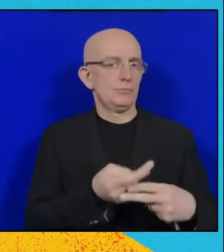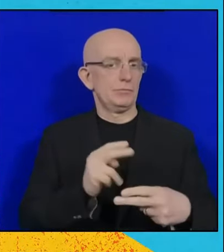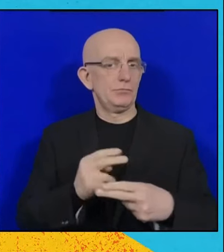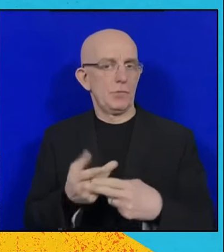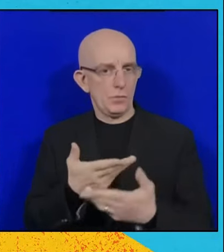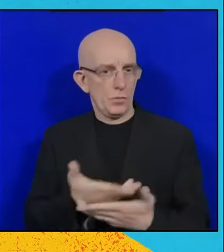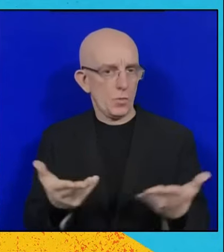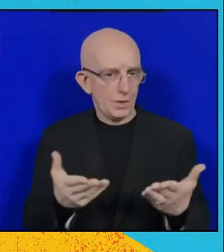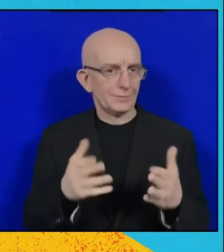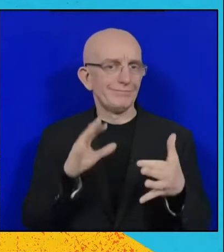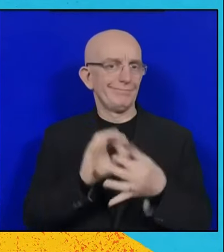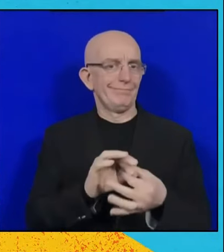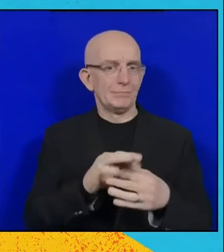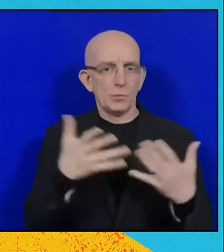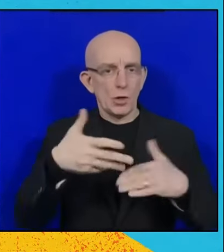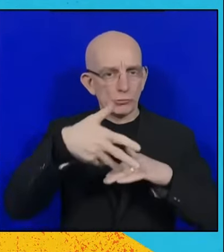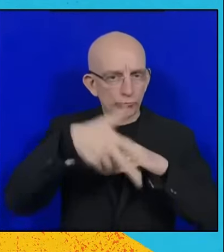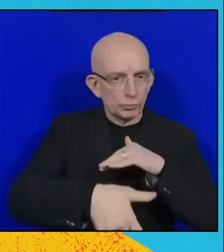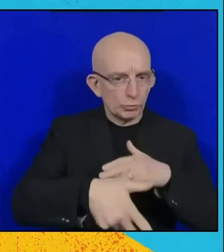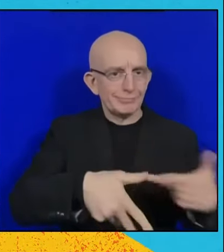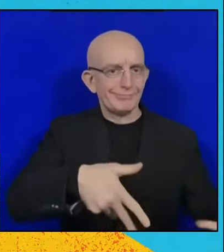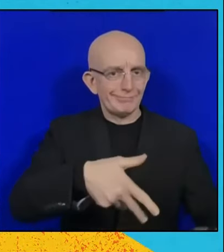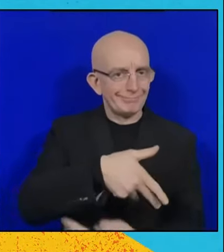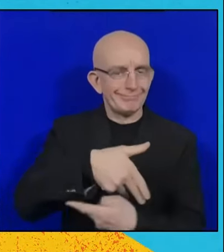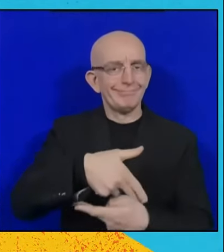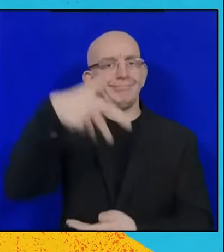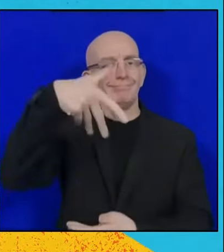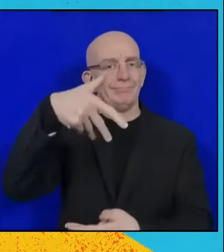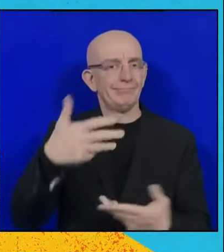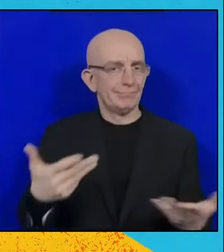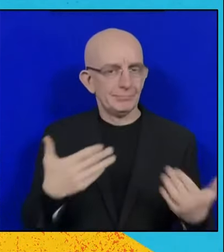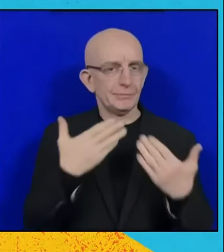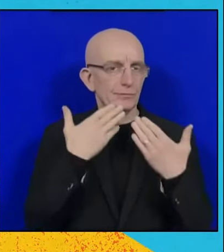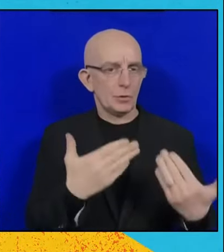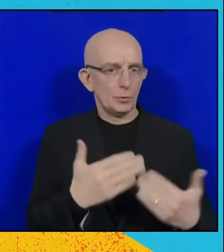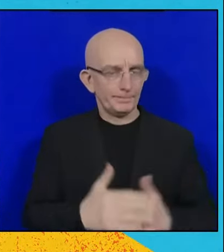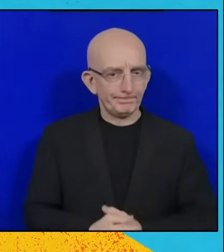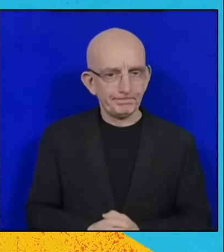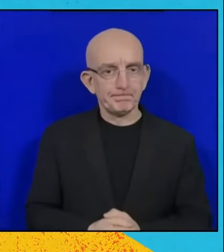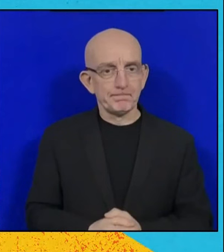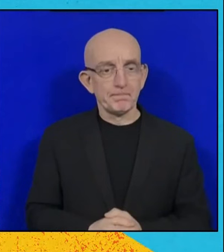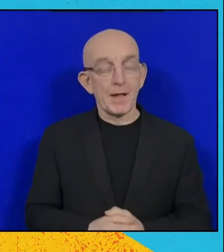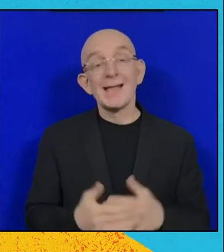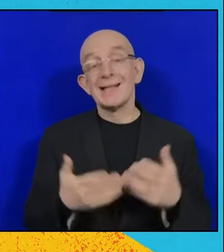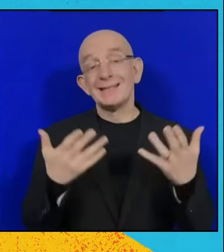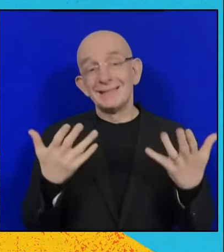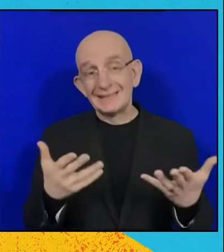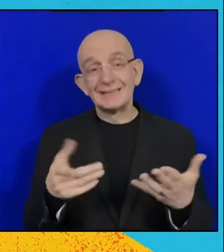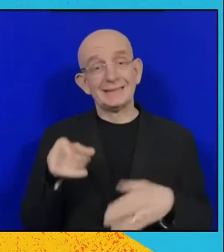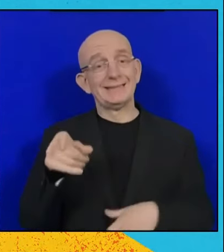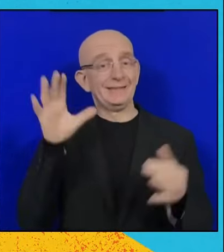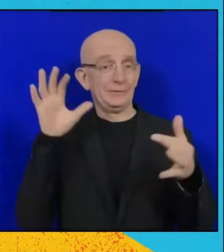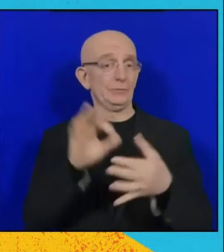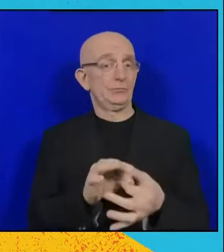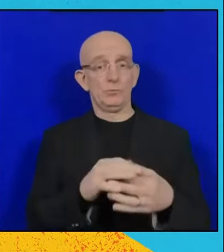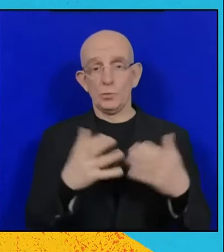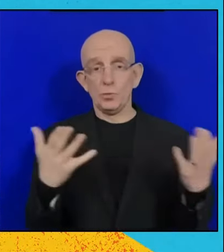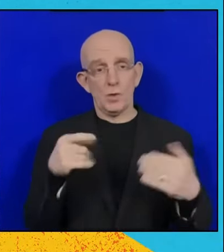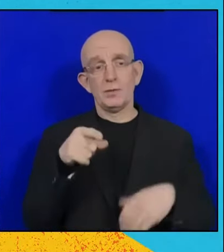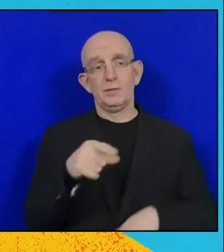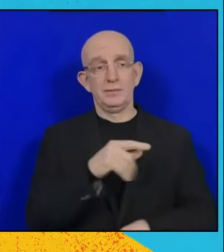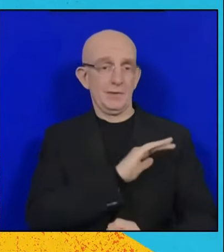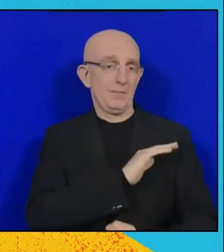about power. If you want to create the political will, I think it's also going to be up to the people in this room. I'll come back to you, Laura, in just a moment. Chile's Isidora Guzman